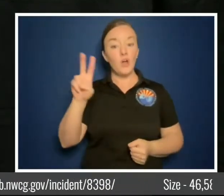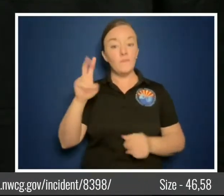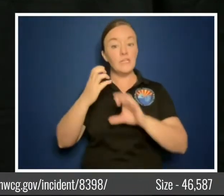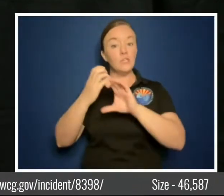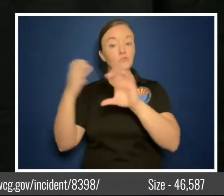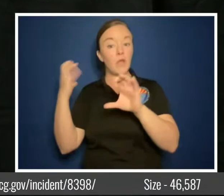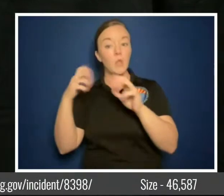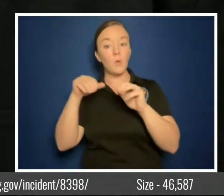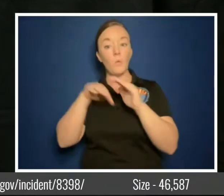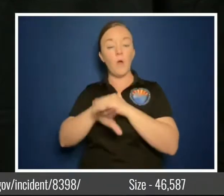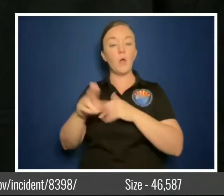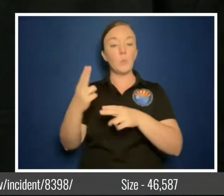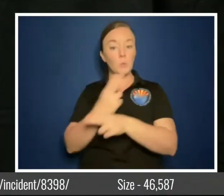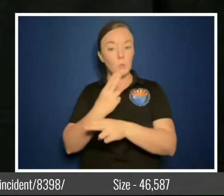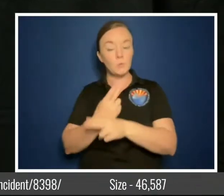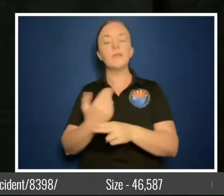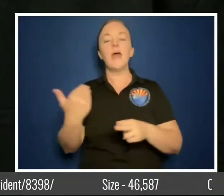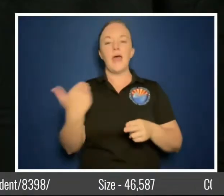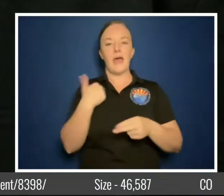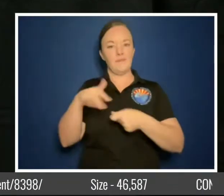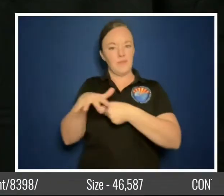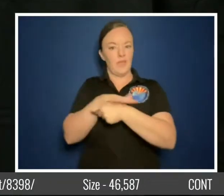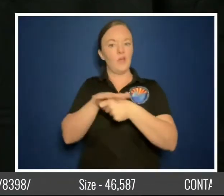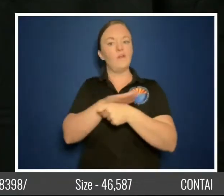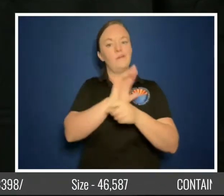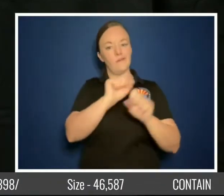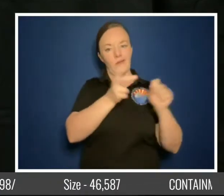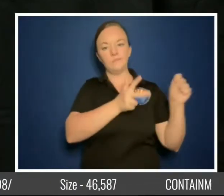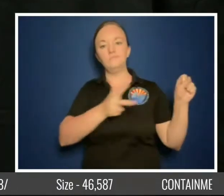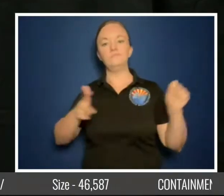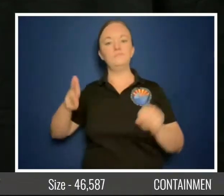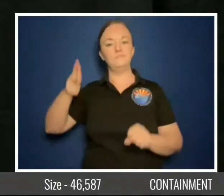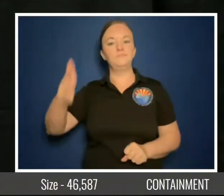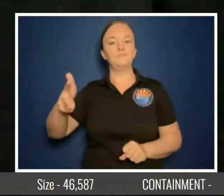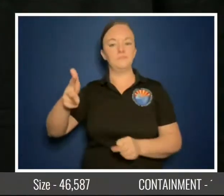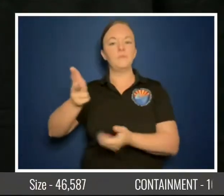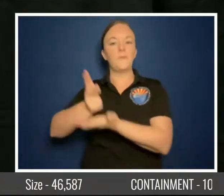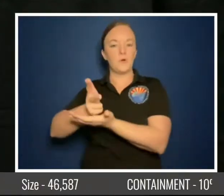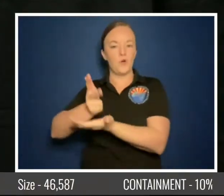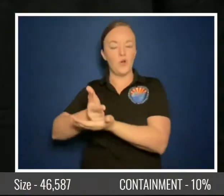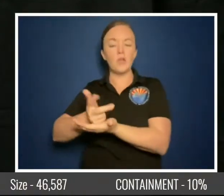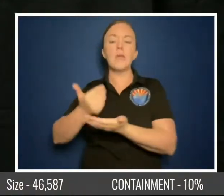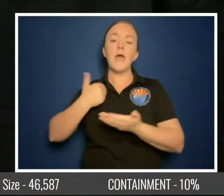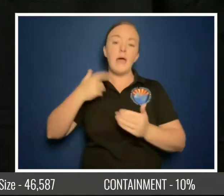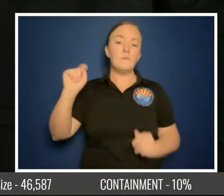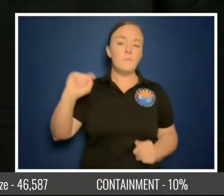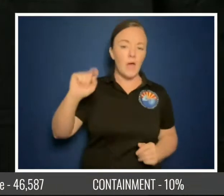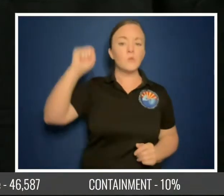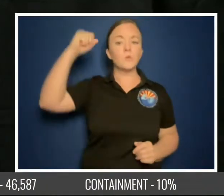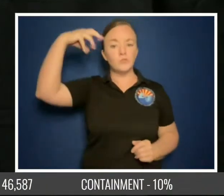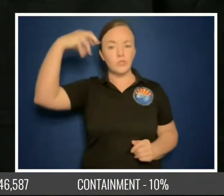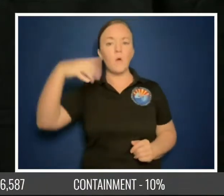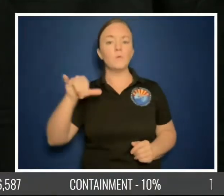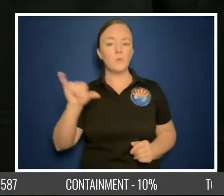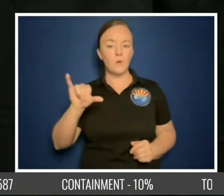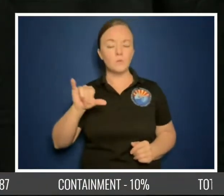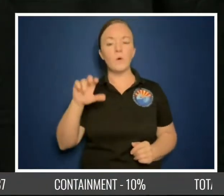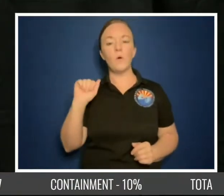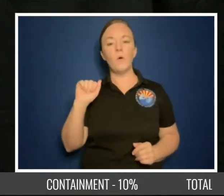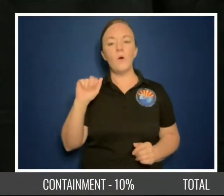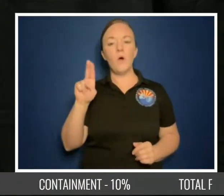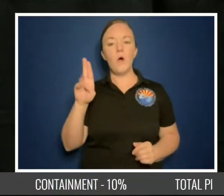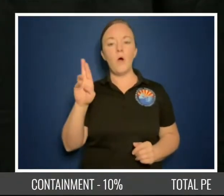temporary evacuation point, and this is parking only, but there are bathrooms and showers available at the Auburn Regional Park